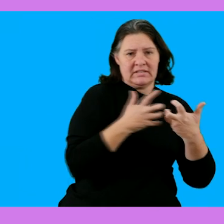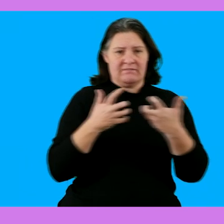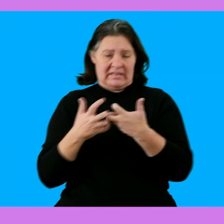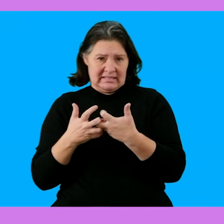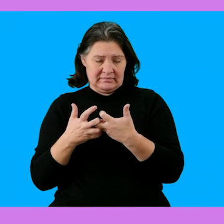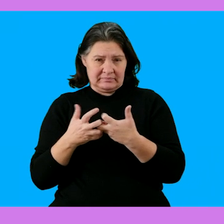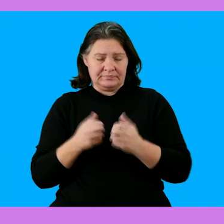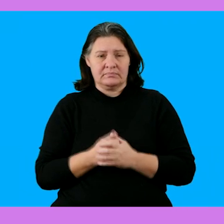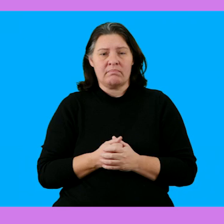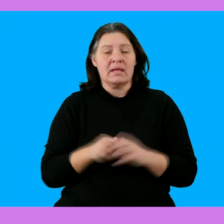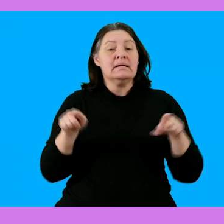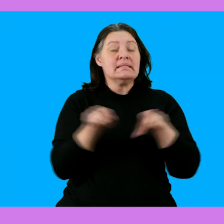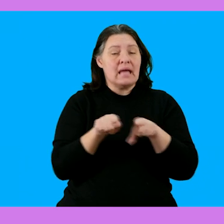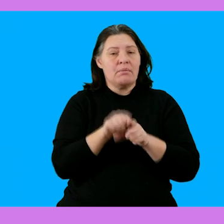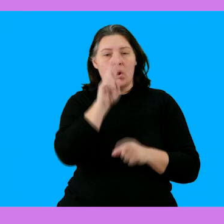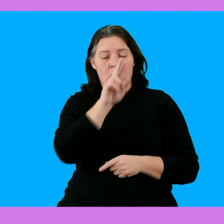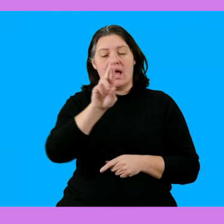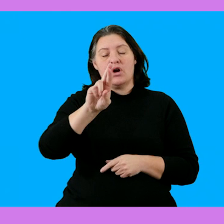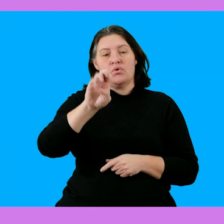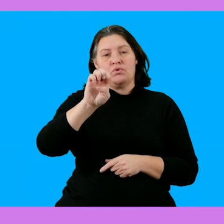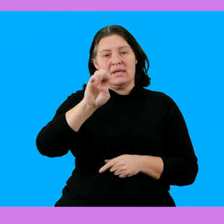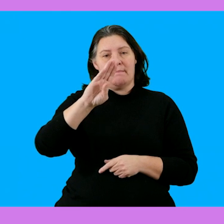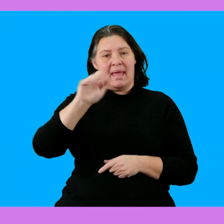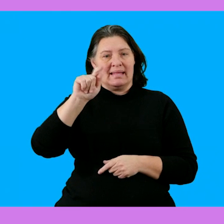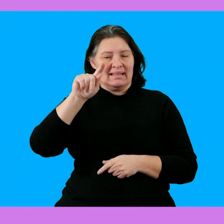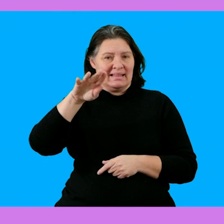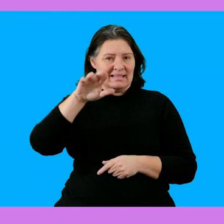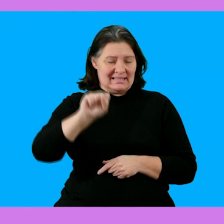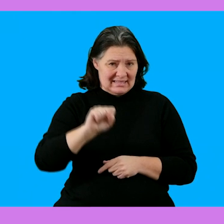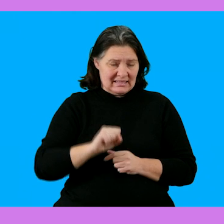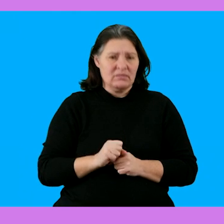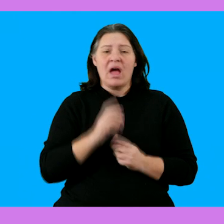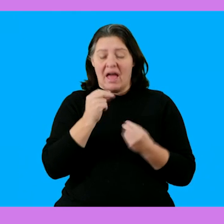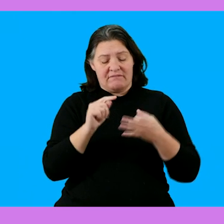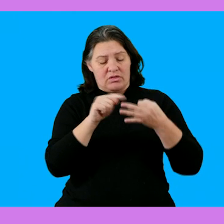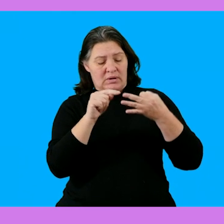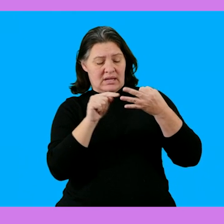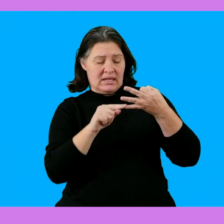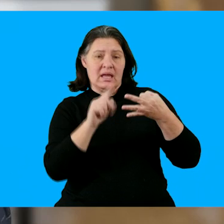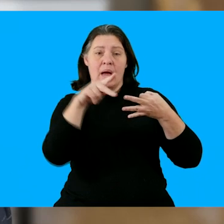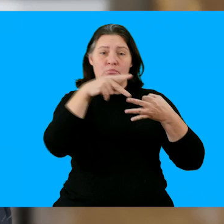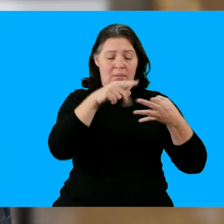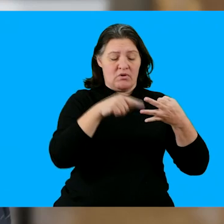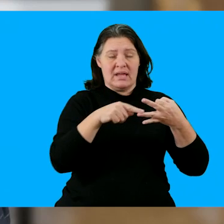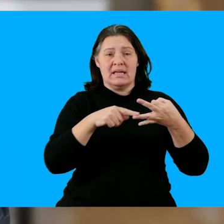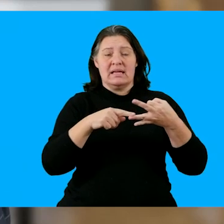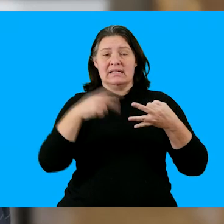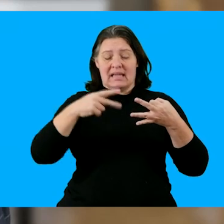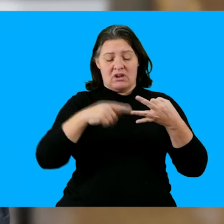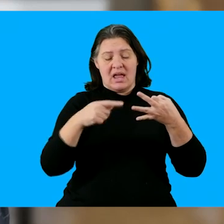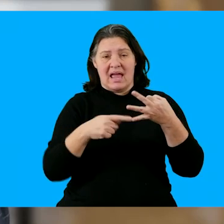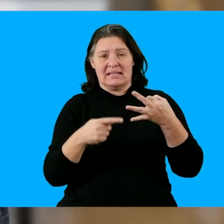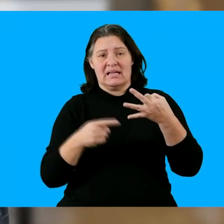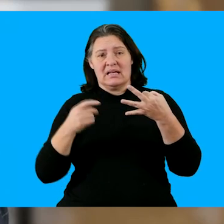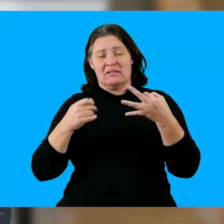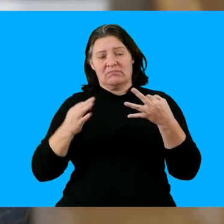that person must be. And then we also look at rebates, right? So we know there are 3 different rebates, your primary, secondary, as well as